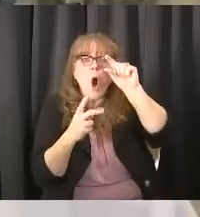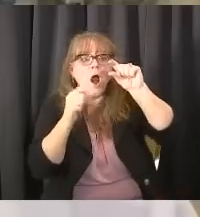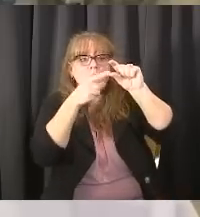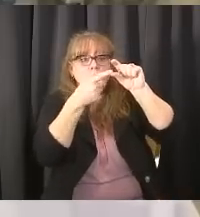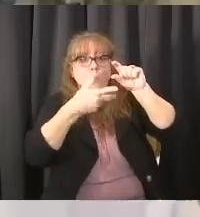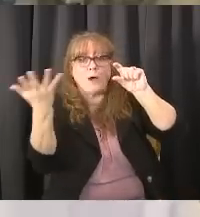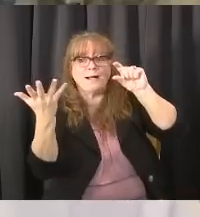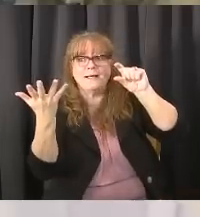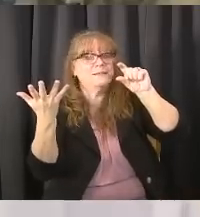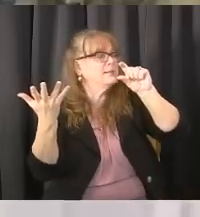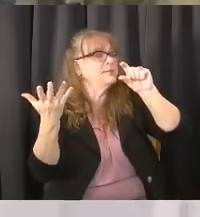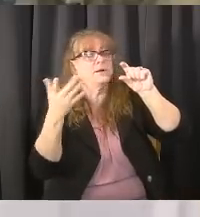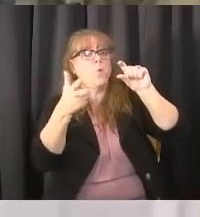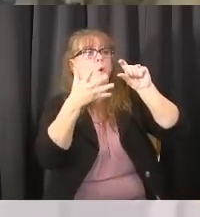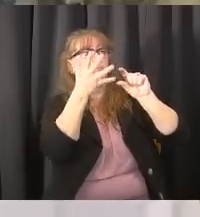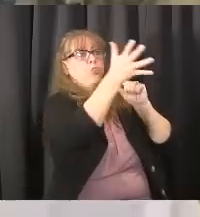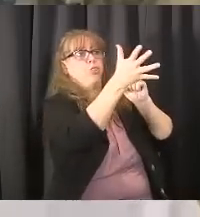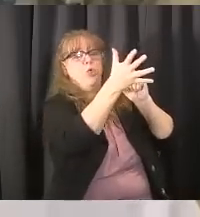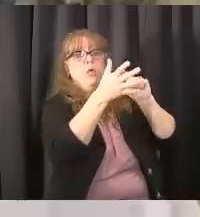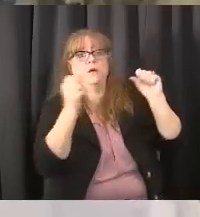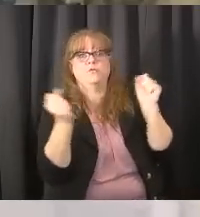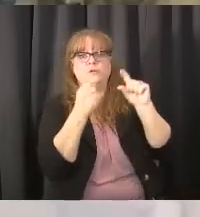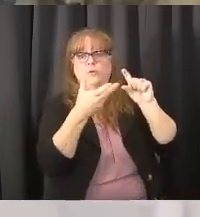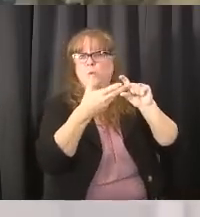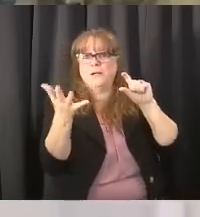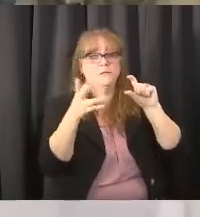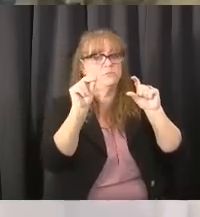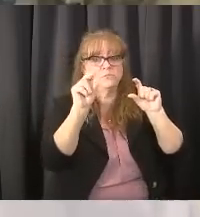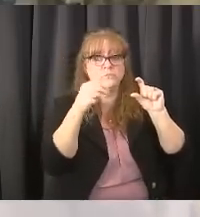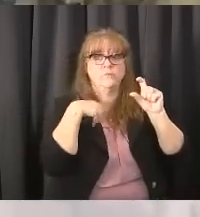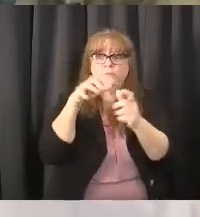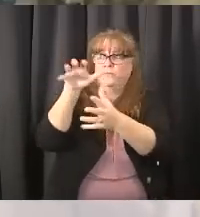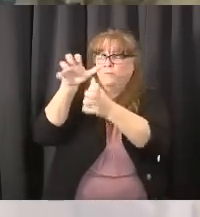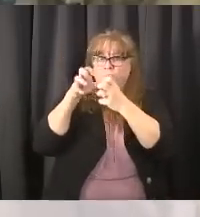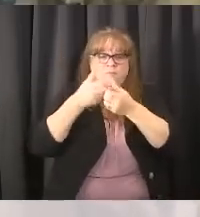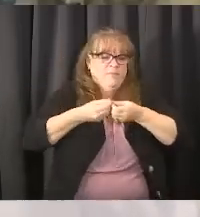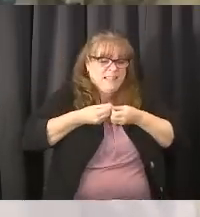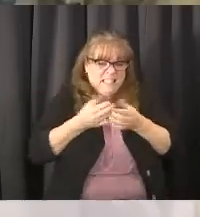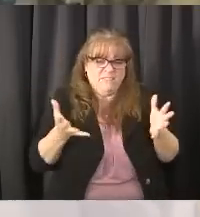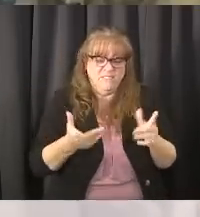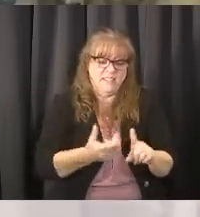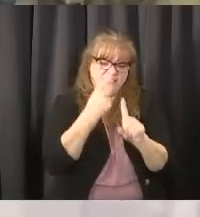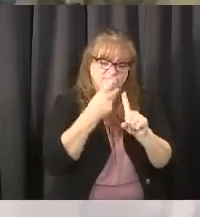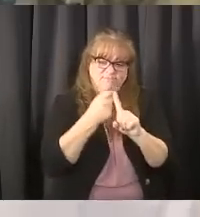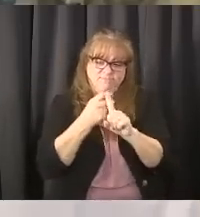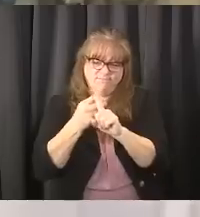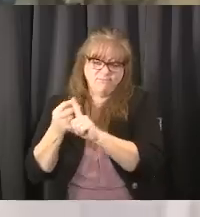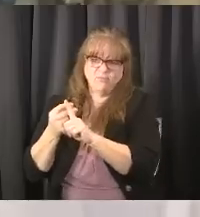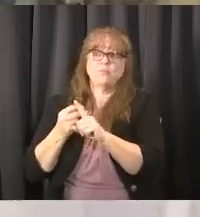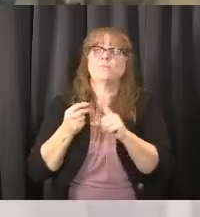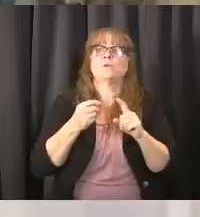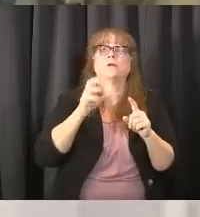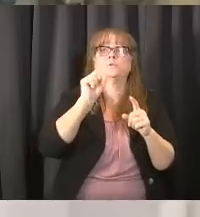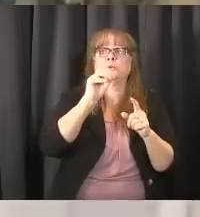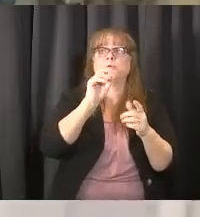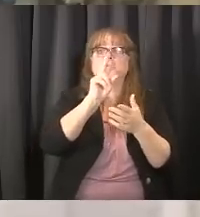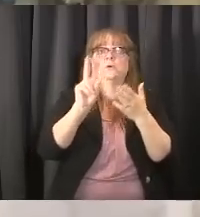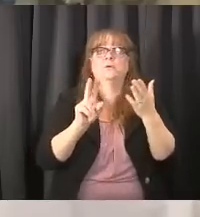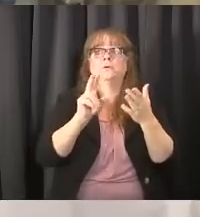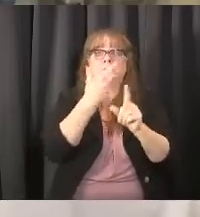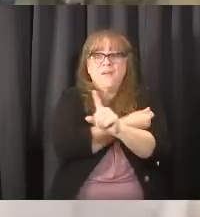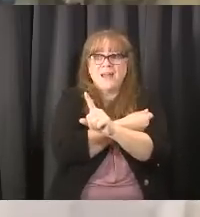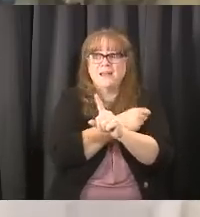supply of vaccine and started vaccinating within 2 hours of that vaccine being delivered. As of this morning,